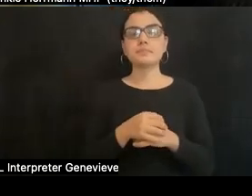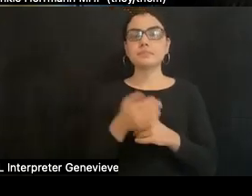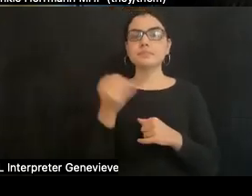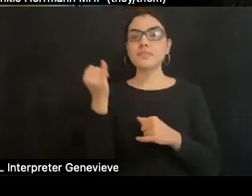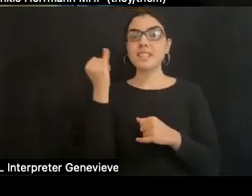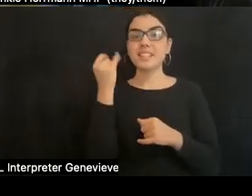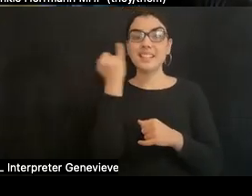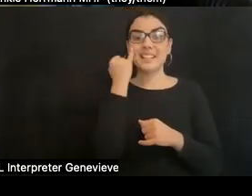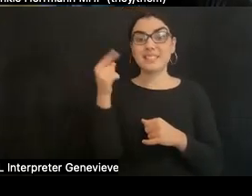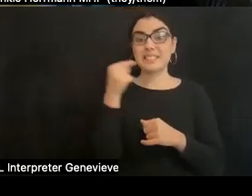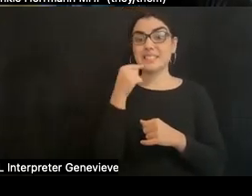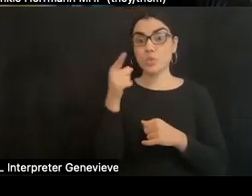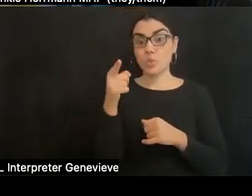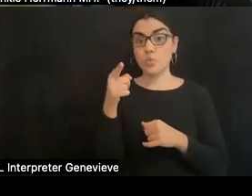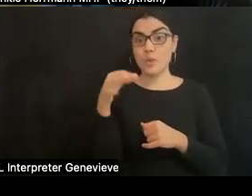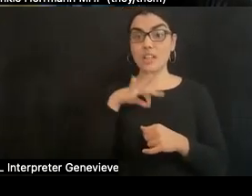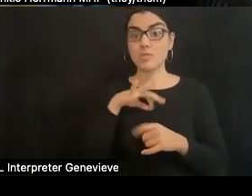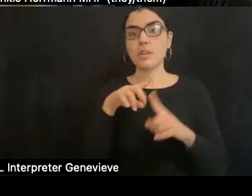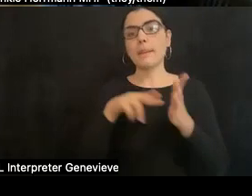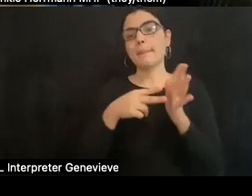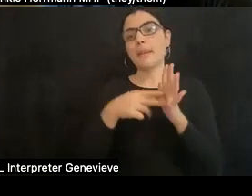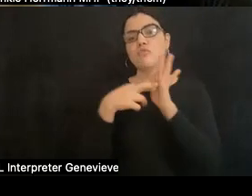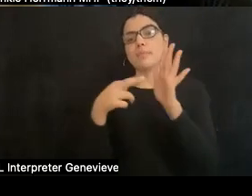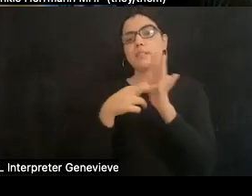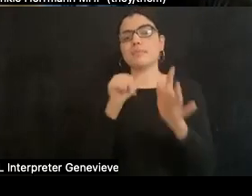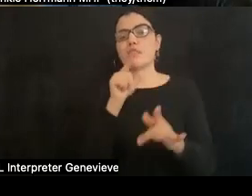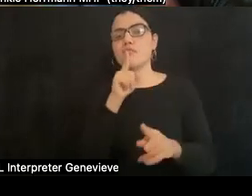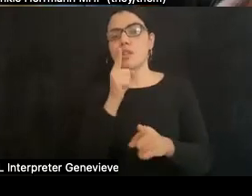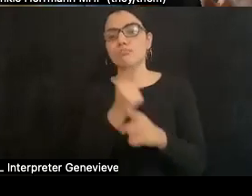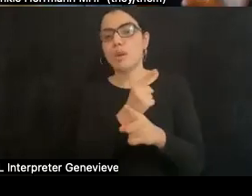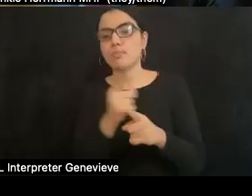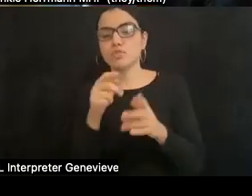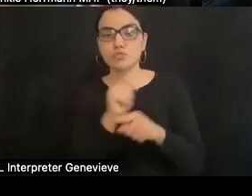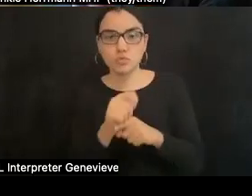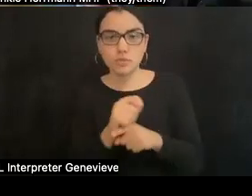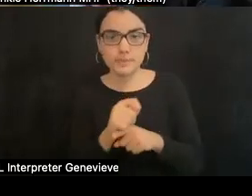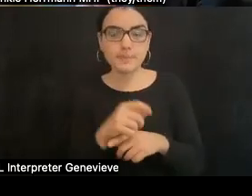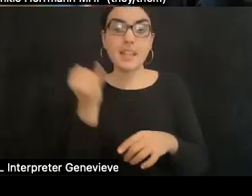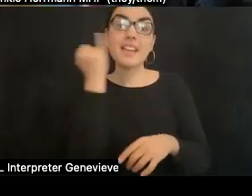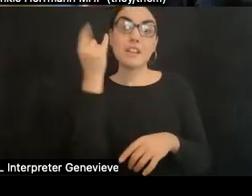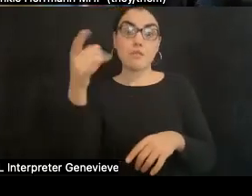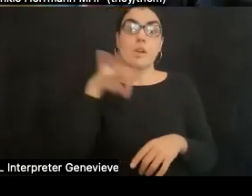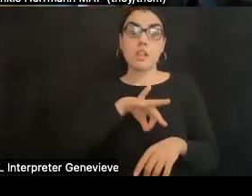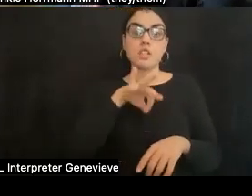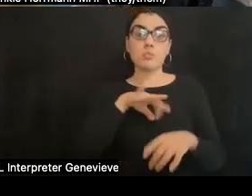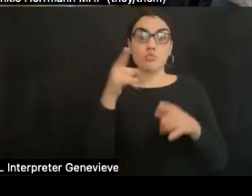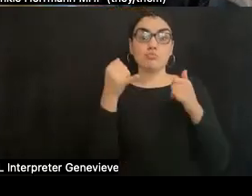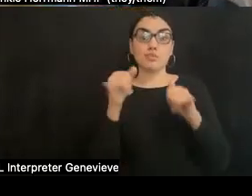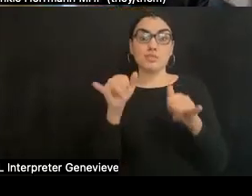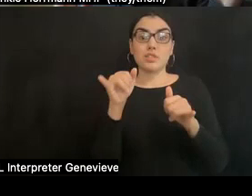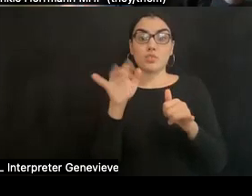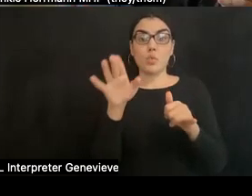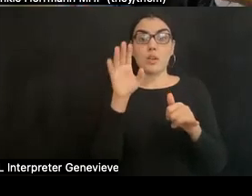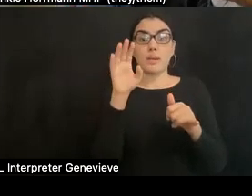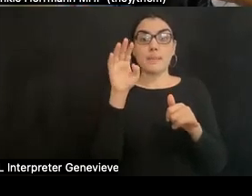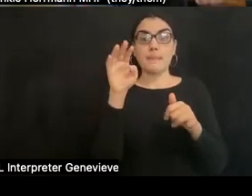happen sometimes. If you are HARP eligible, but you're still in your kind of mainstream managed care plan, at that point,